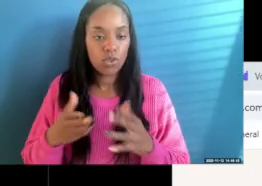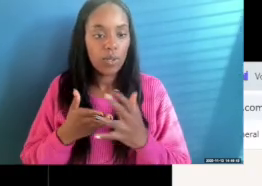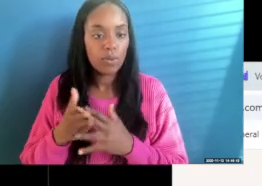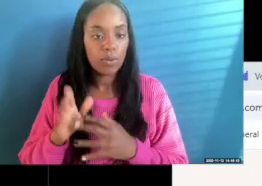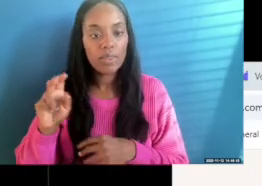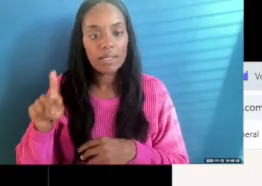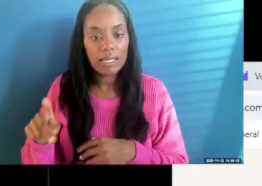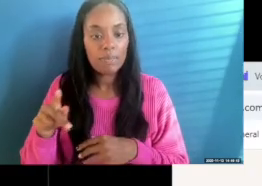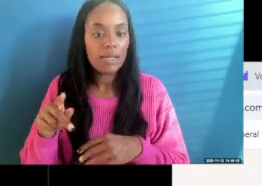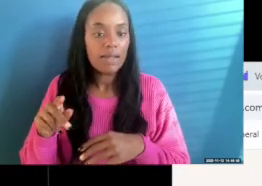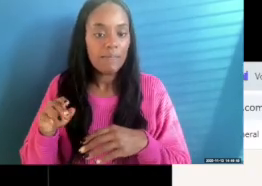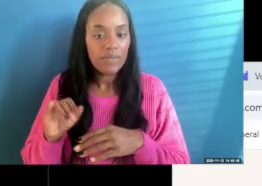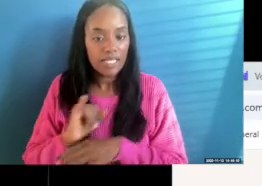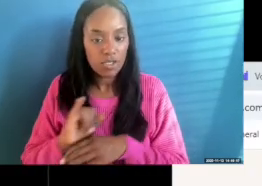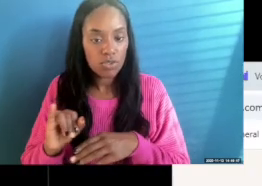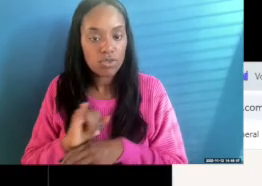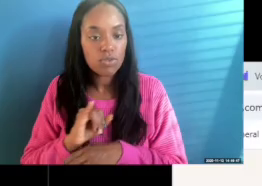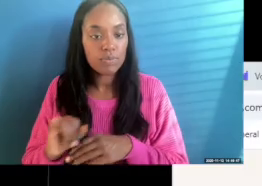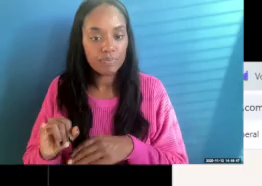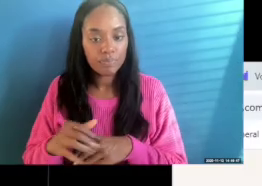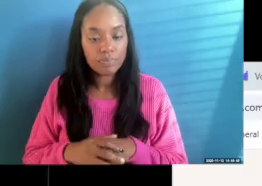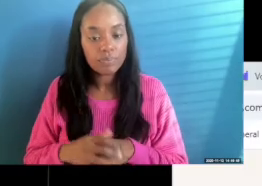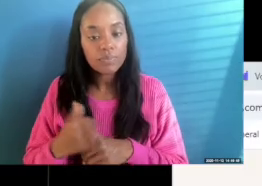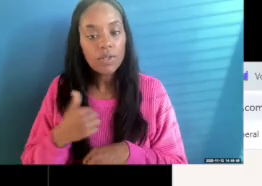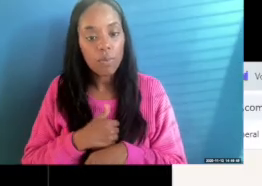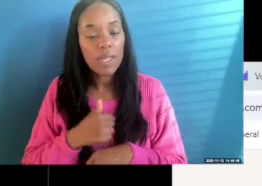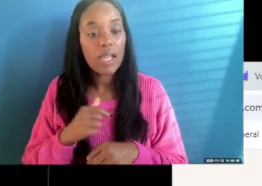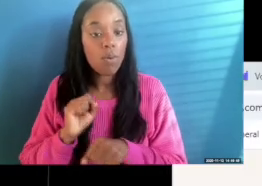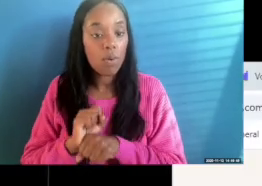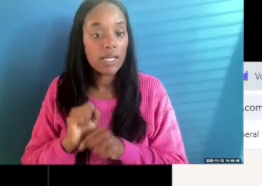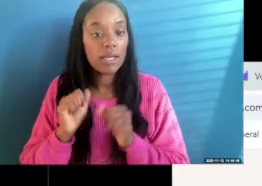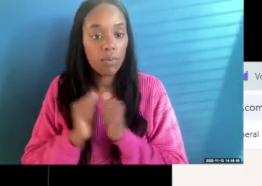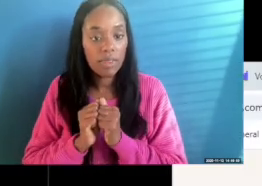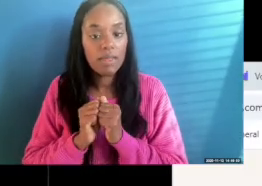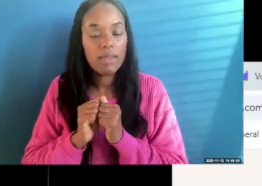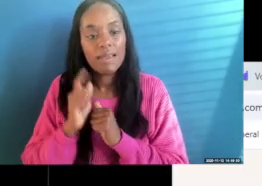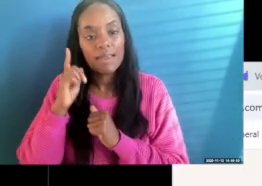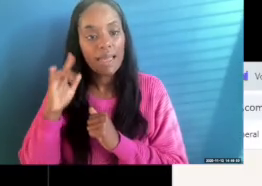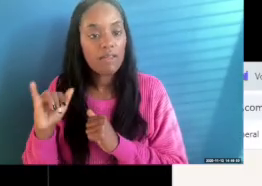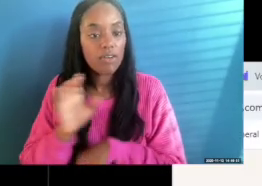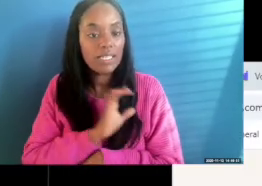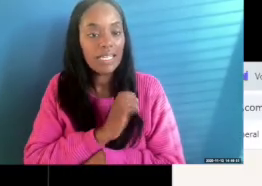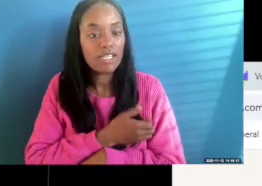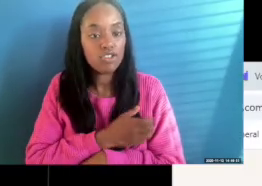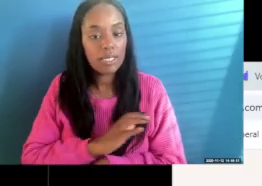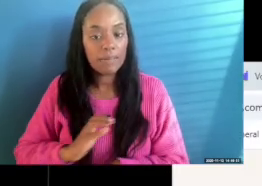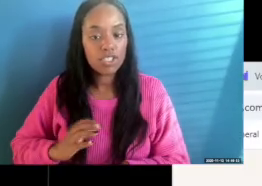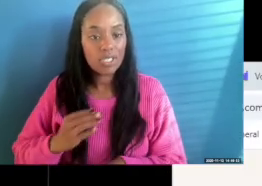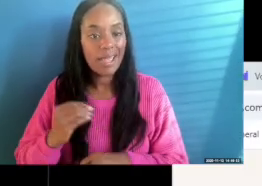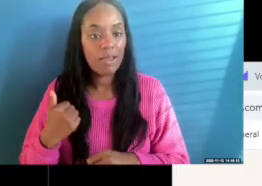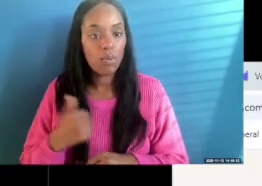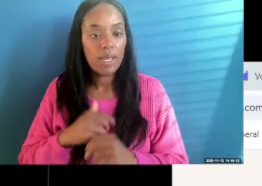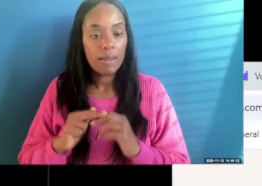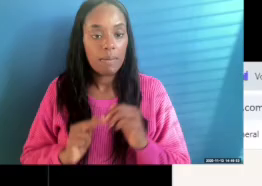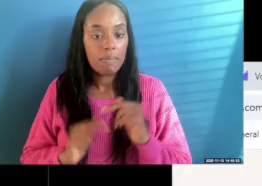here and I'm thinking, okay, so how is this going to create jobs for the displaced farm workers? One of the things that we're doing currently